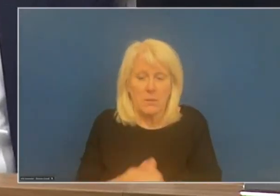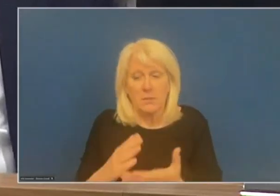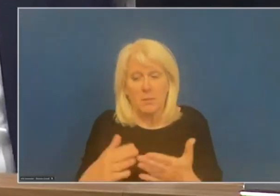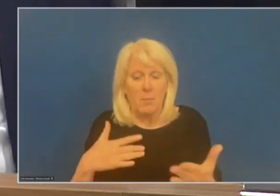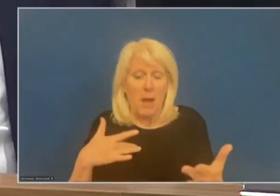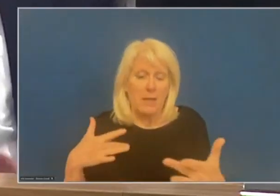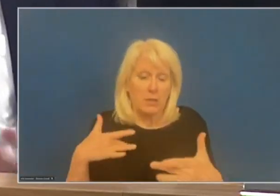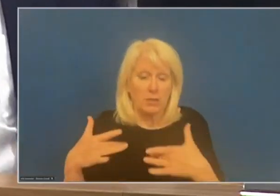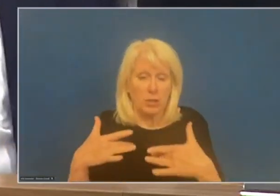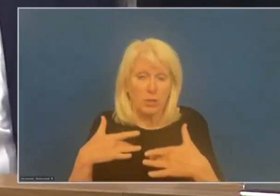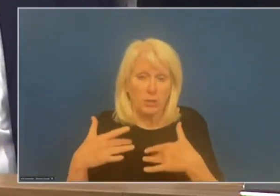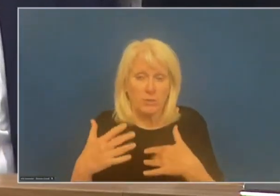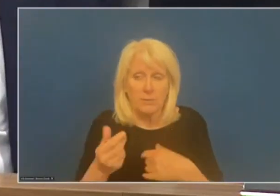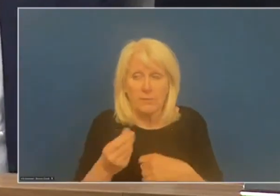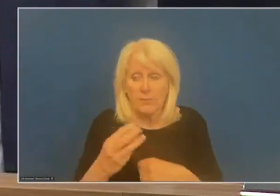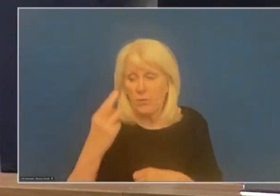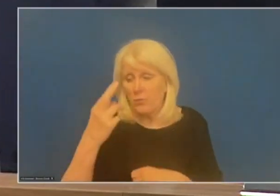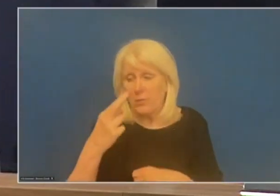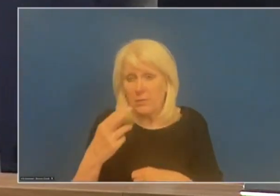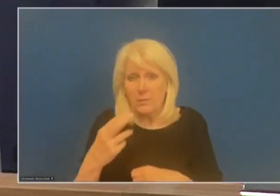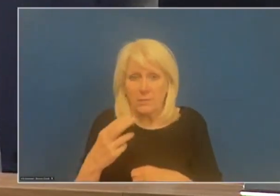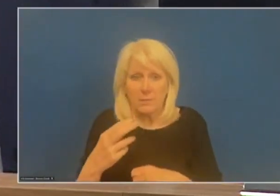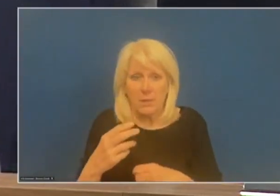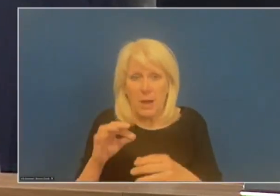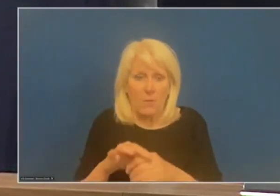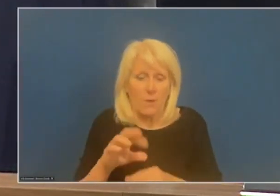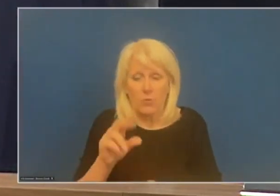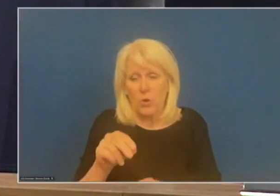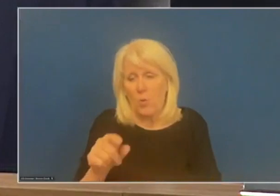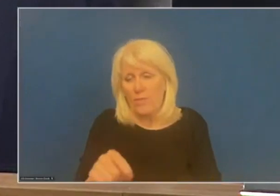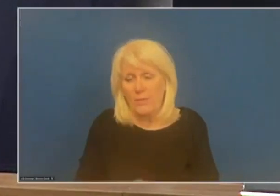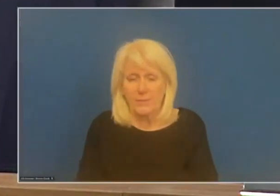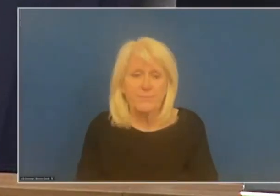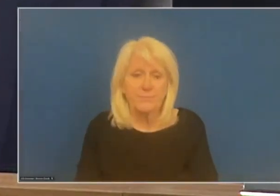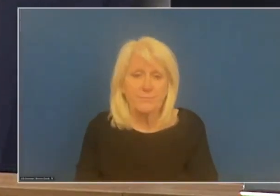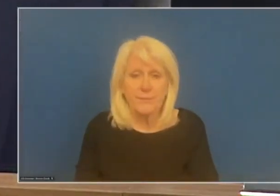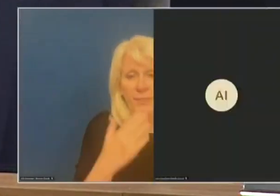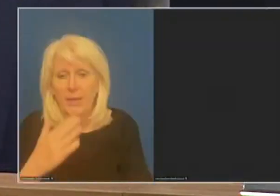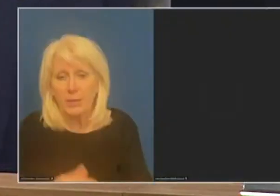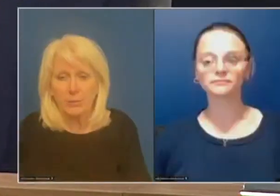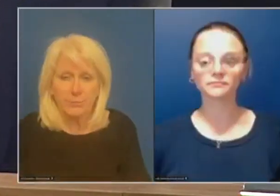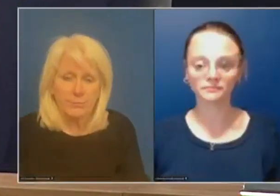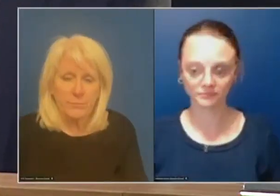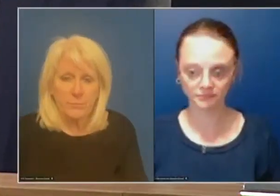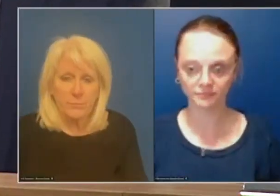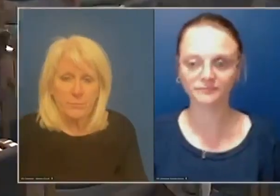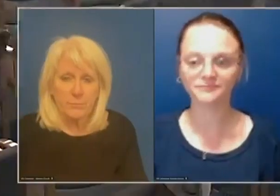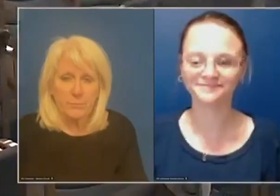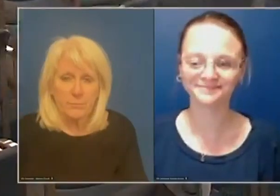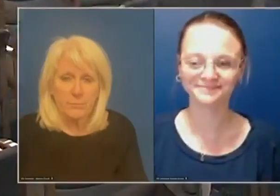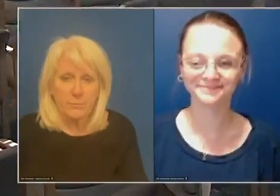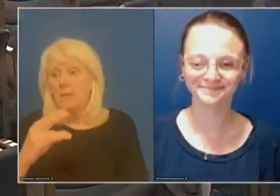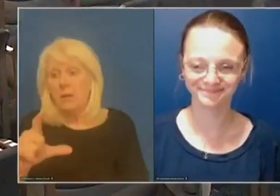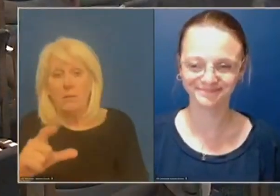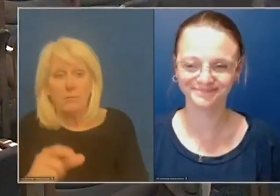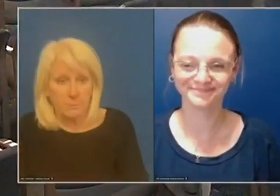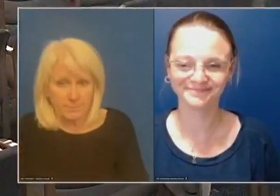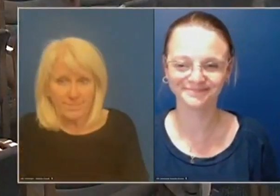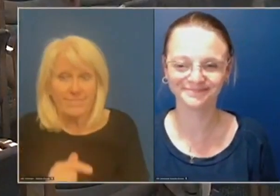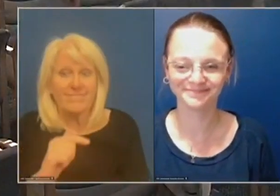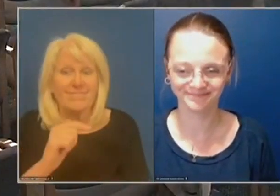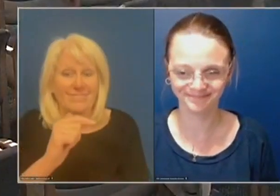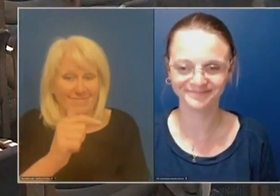a few of the reasons why I'll be a no today on this base bill. Thank you. Okay, Representative Deal. Thank you, Chair.